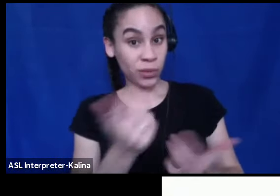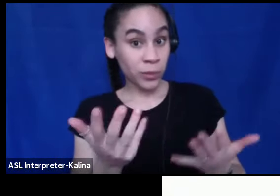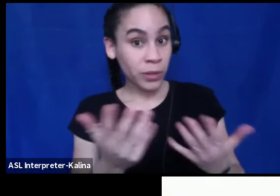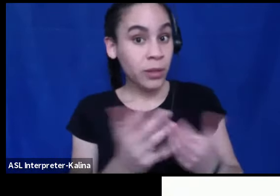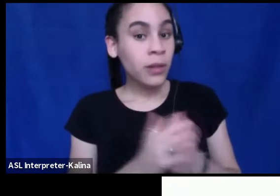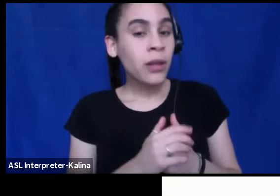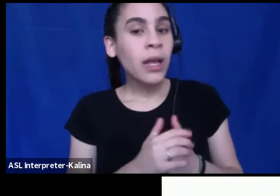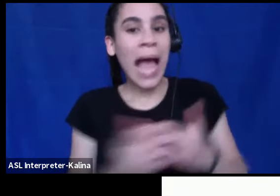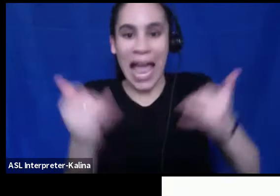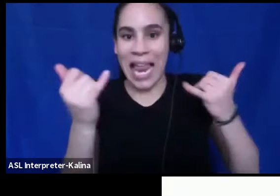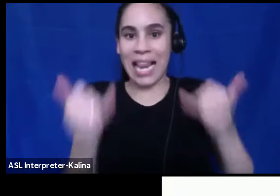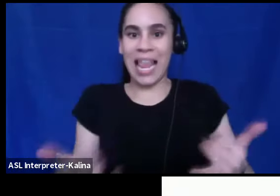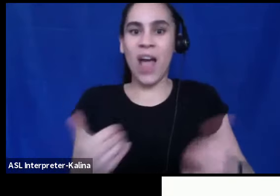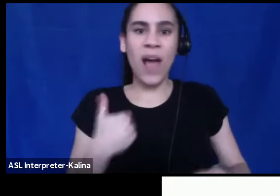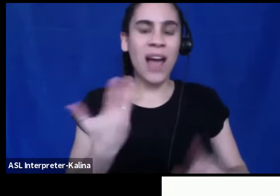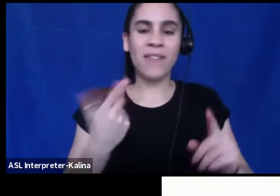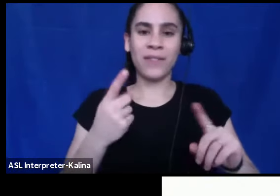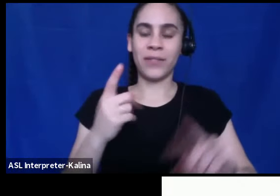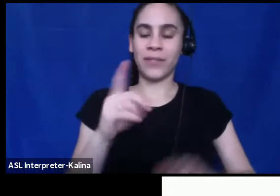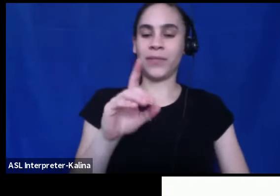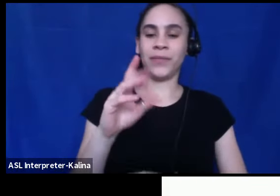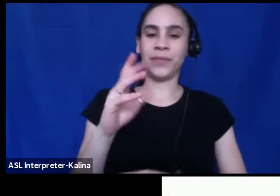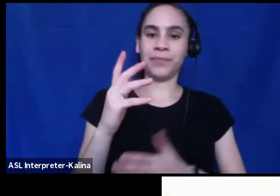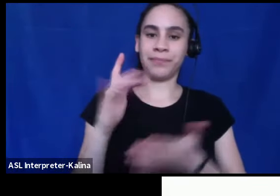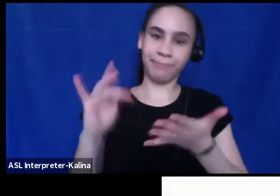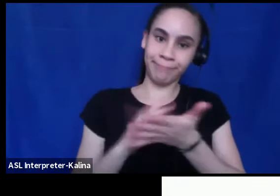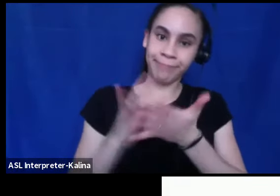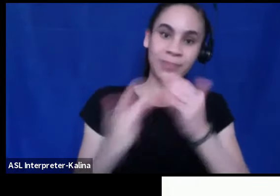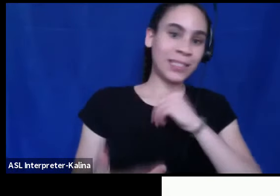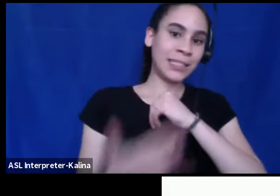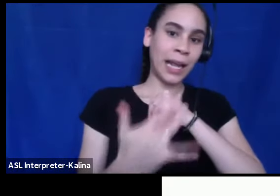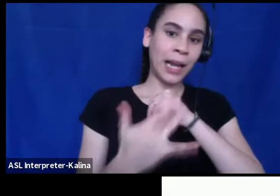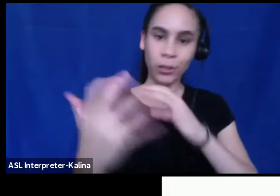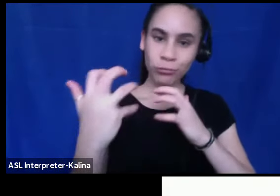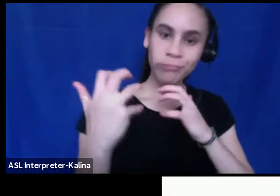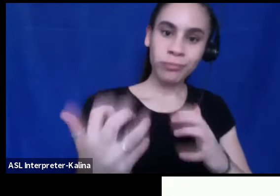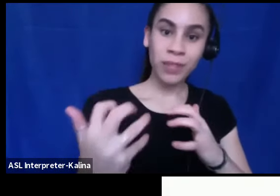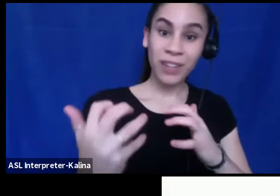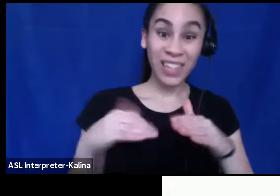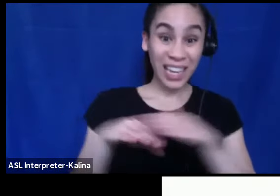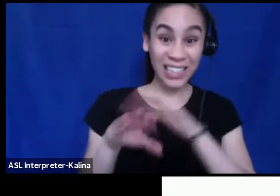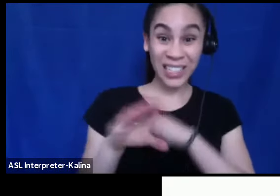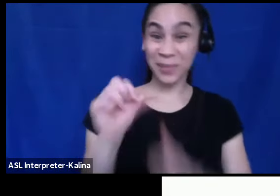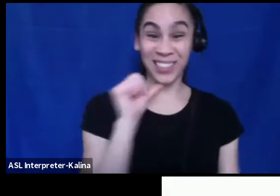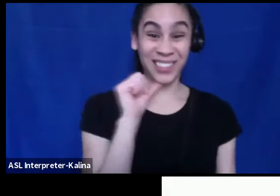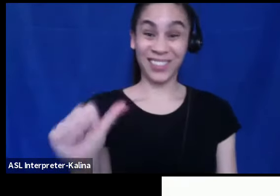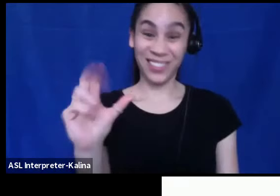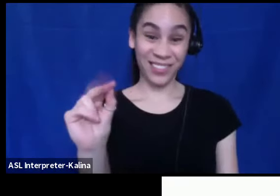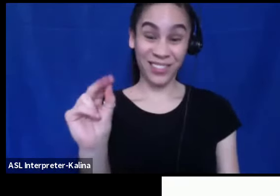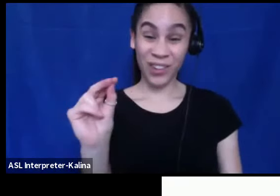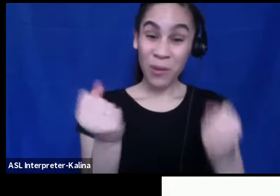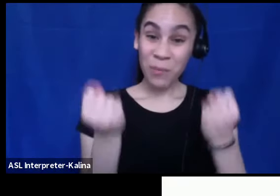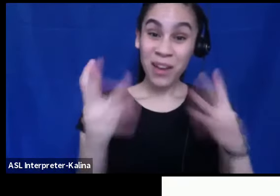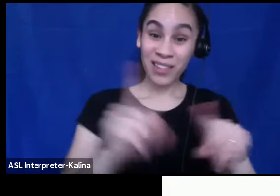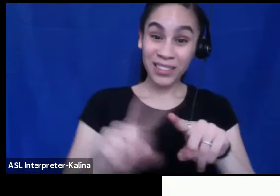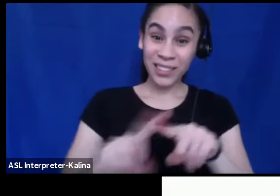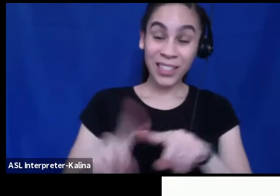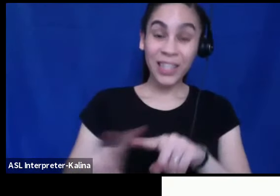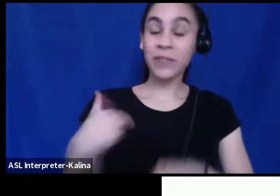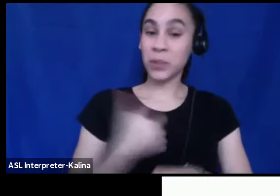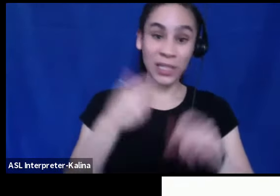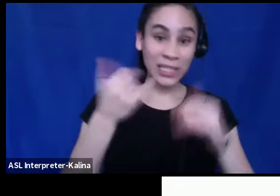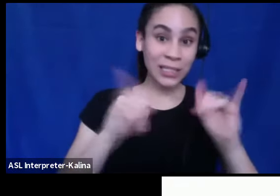we now live in a very digital world, and it is not accessible in a lot of ways. There's still a lot of work to be